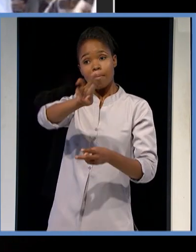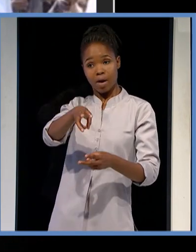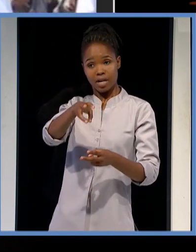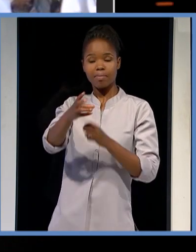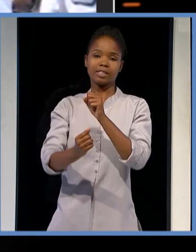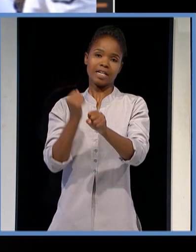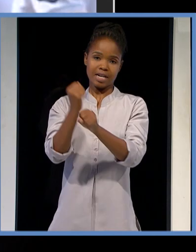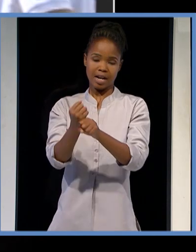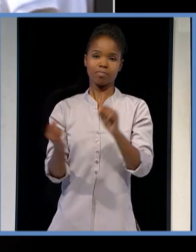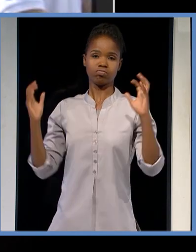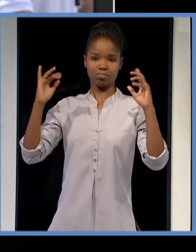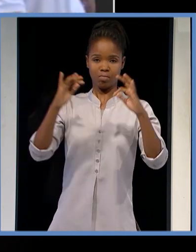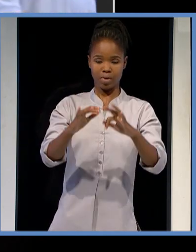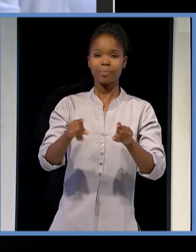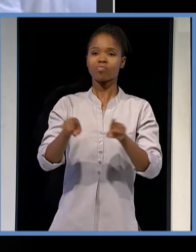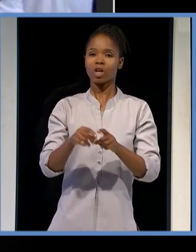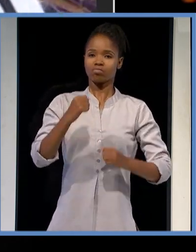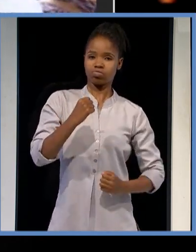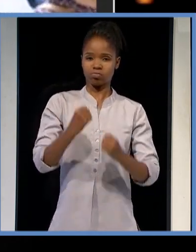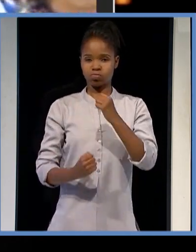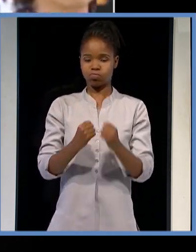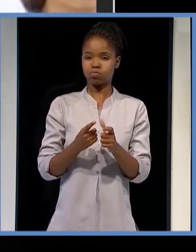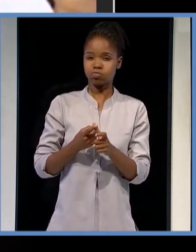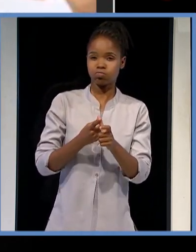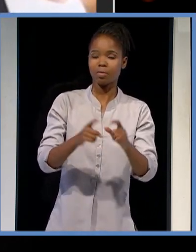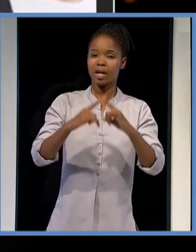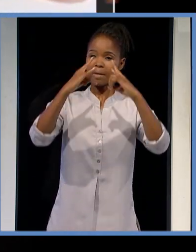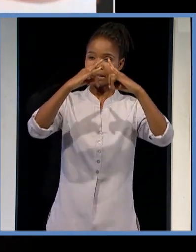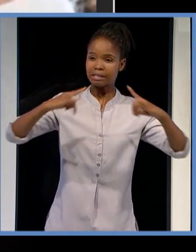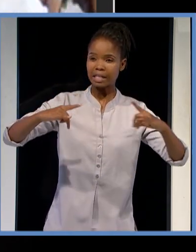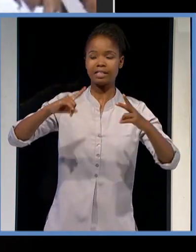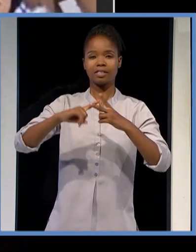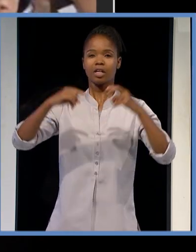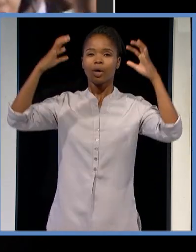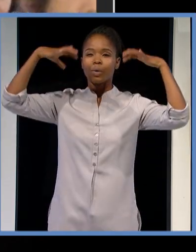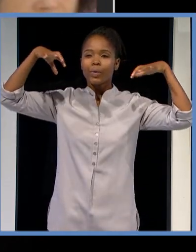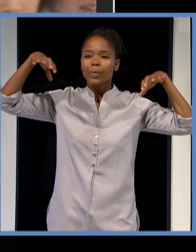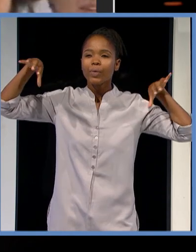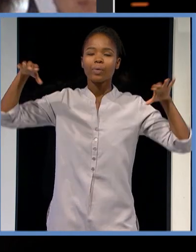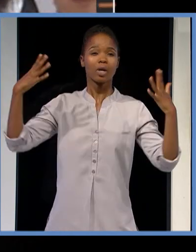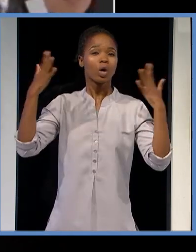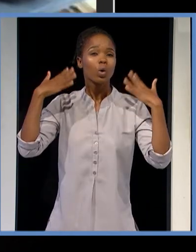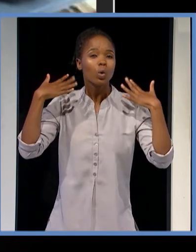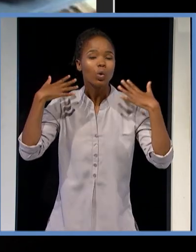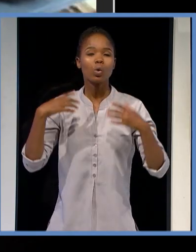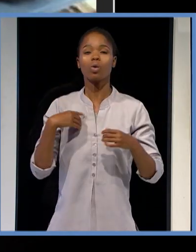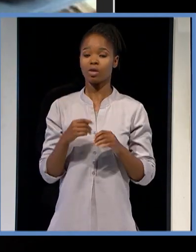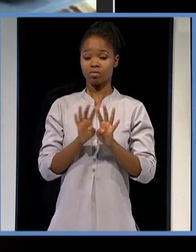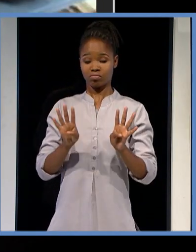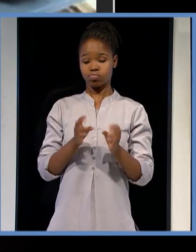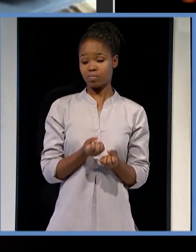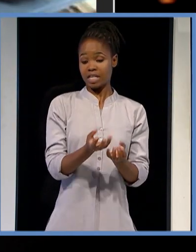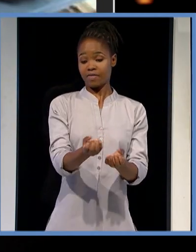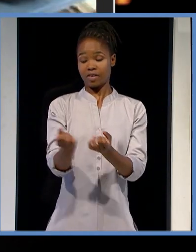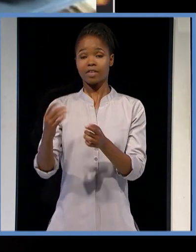year. The race featured tents equipped with mist machines for spectators. Officials handed out ice cubes and ice scarves